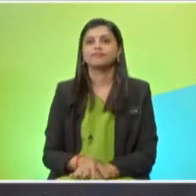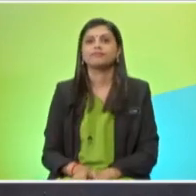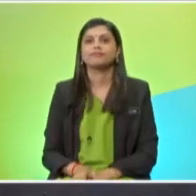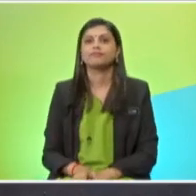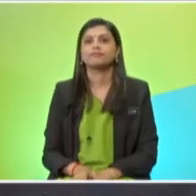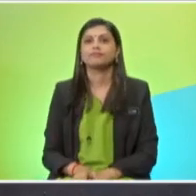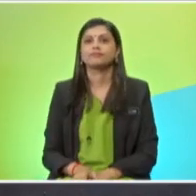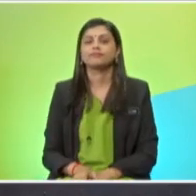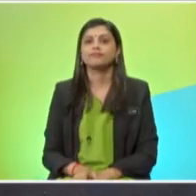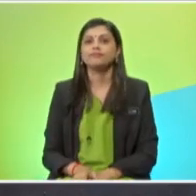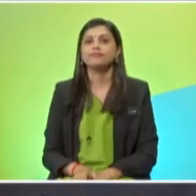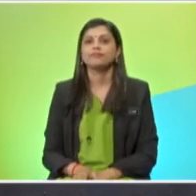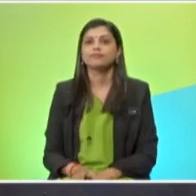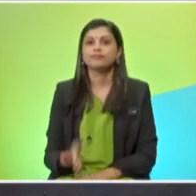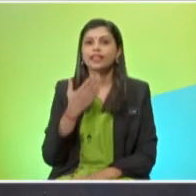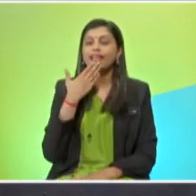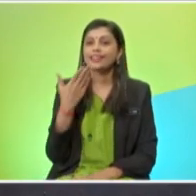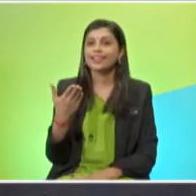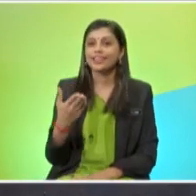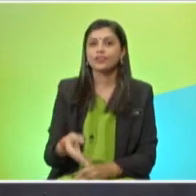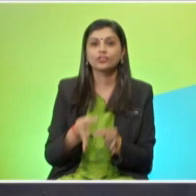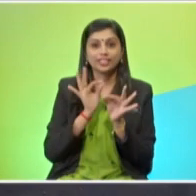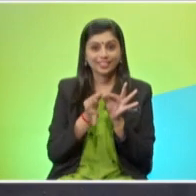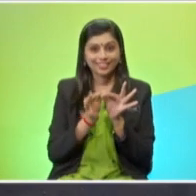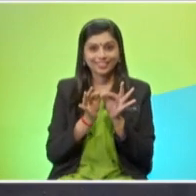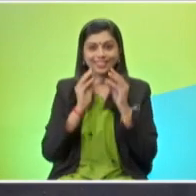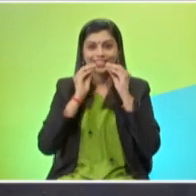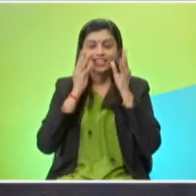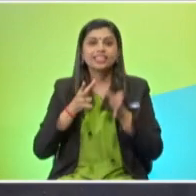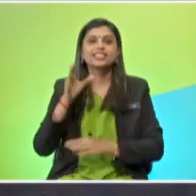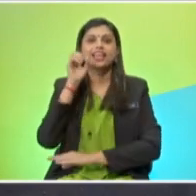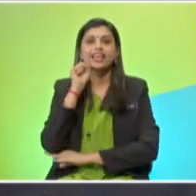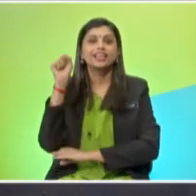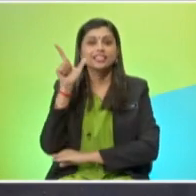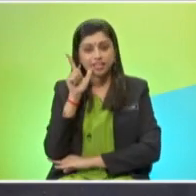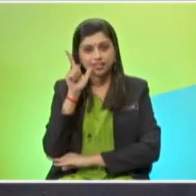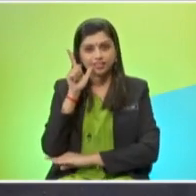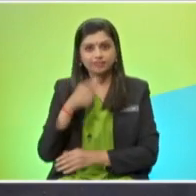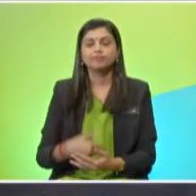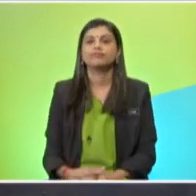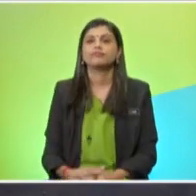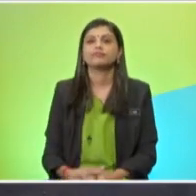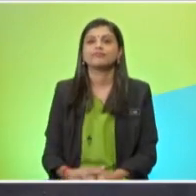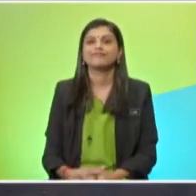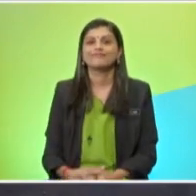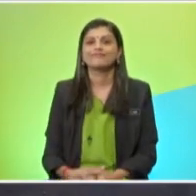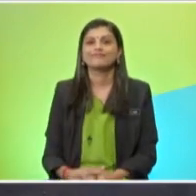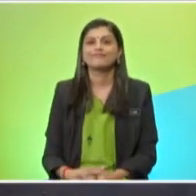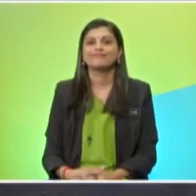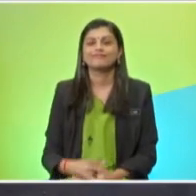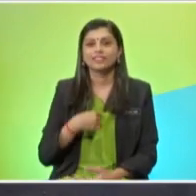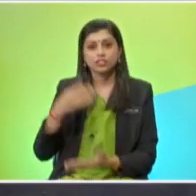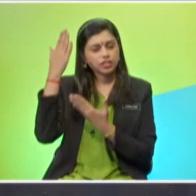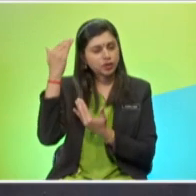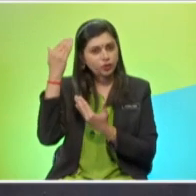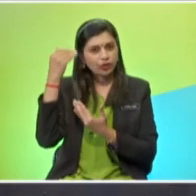And you're of course, welcome. Our sign language interpreter, Teacher Sharmila, she's been very helpful in signing and giving us sign languages. Thank you so